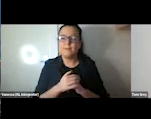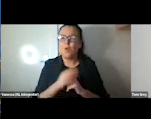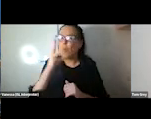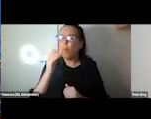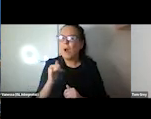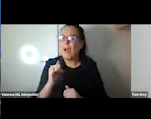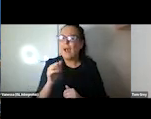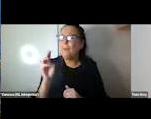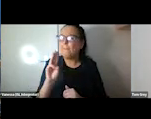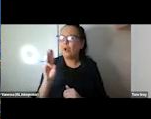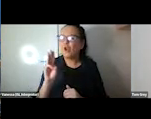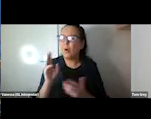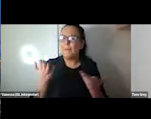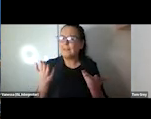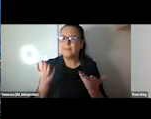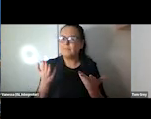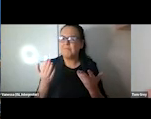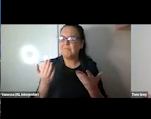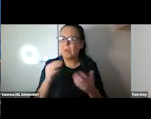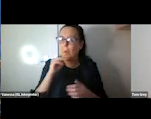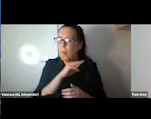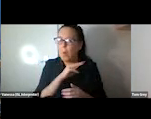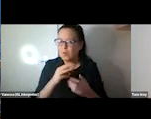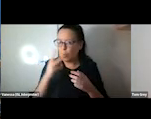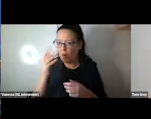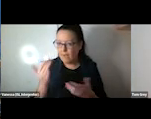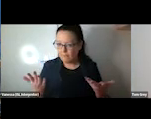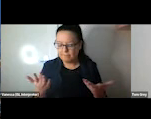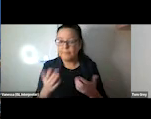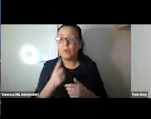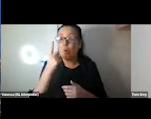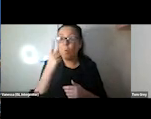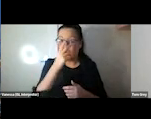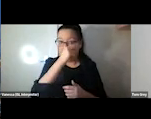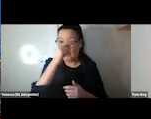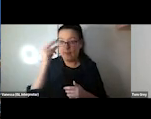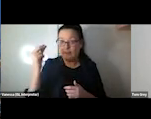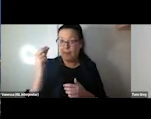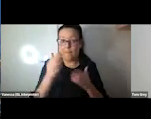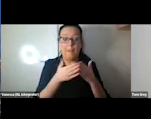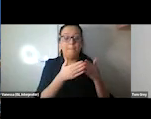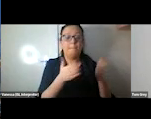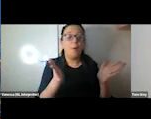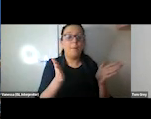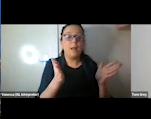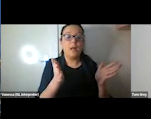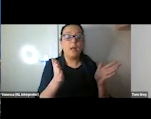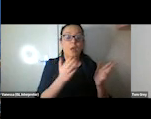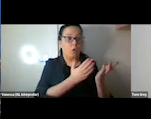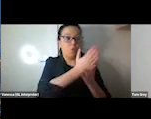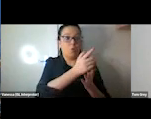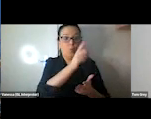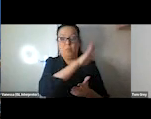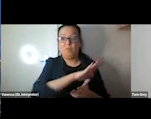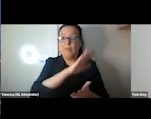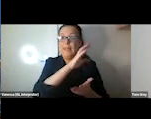and I've just grabbed a couple of examples here, and only looking just an example at public procurement across the EU. So if we look